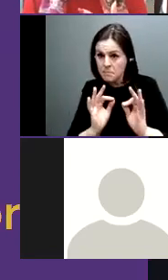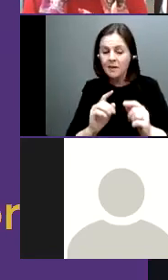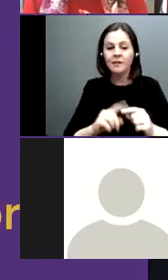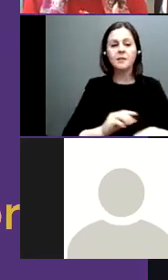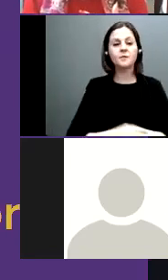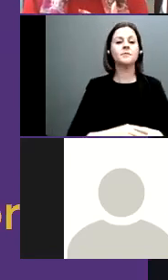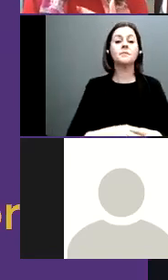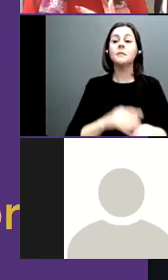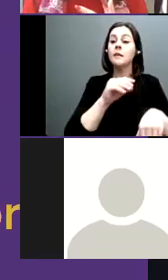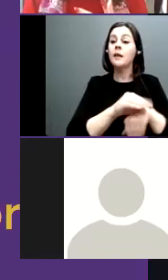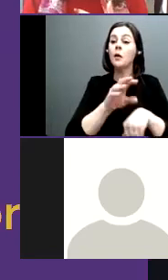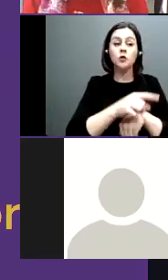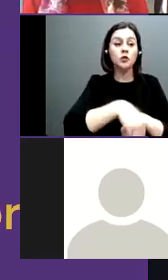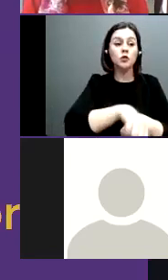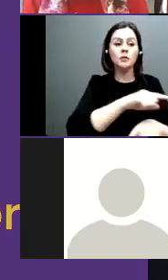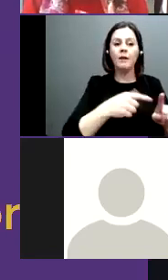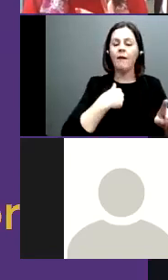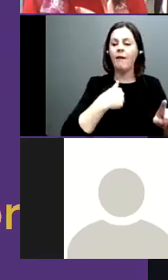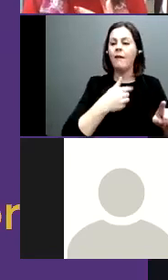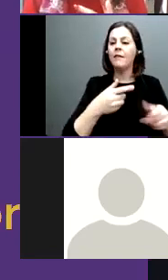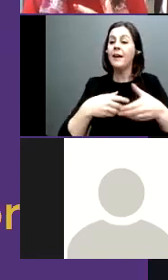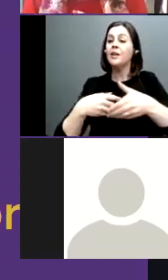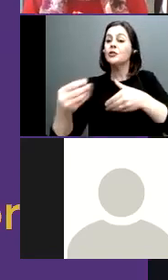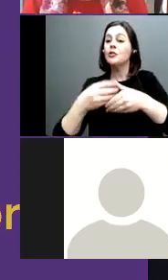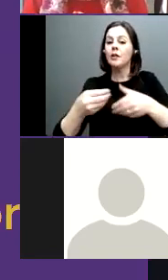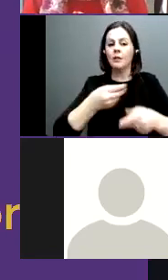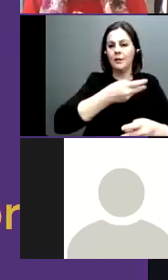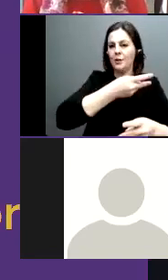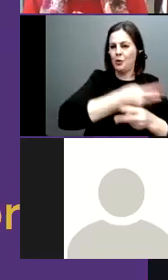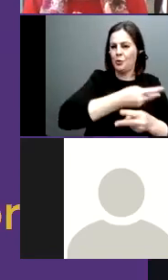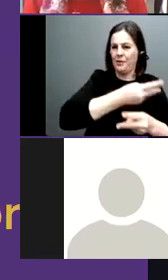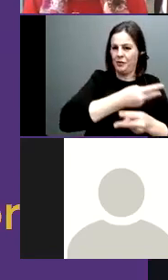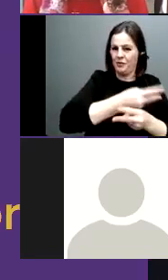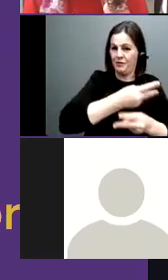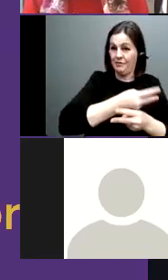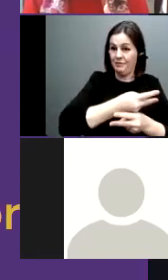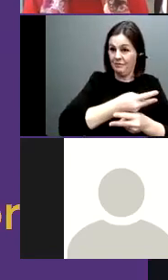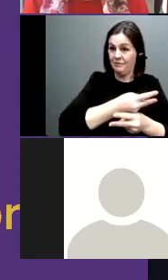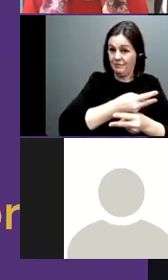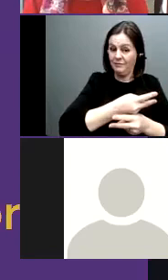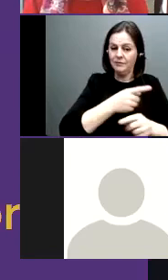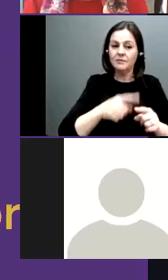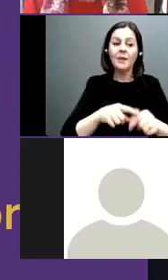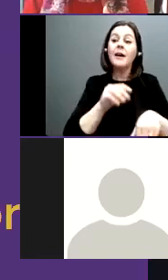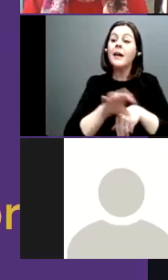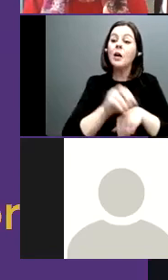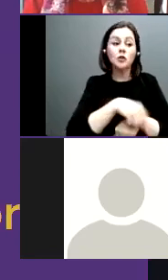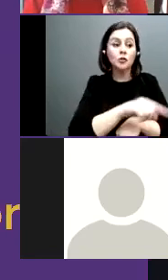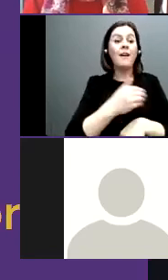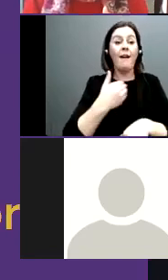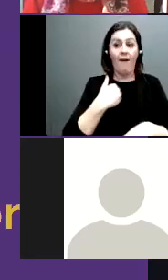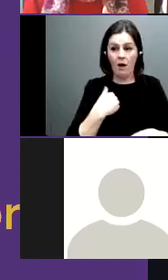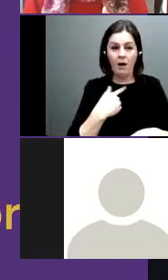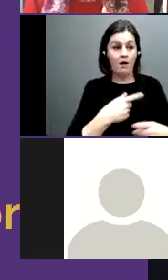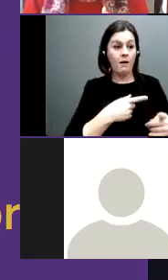that we brought in. All of the counselors have both individual supervision, and we also have monthly clinical